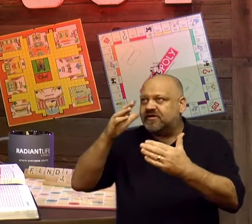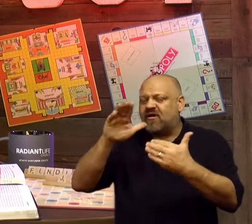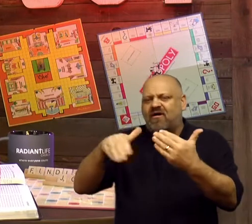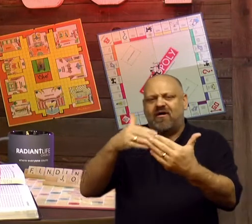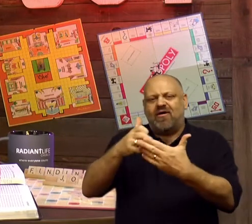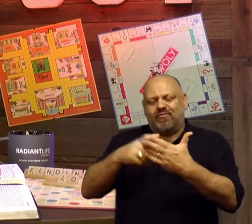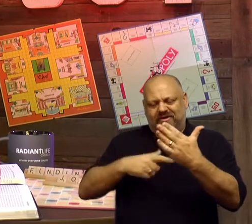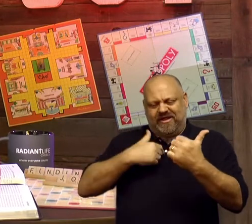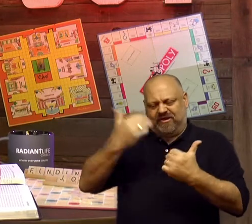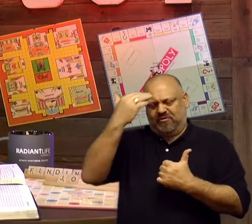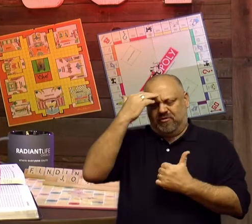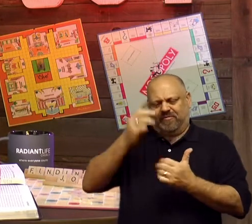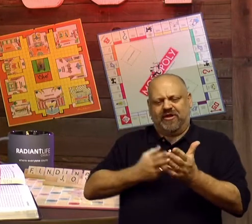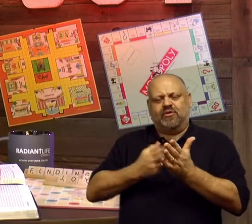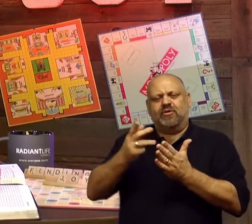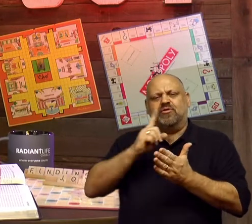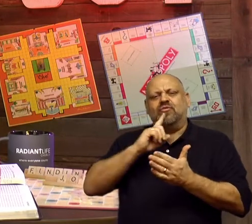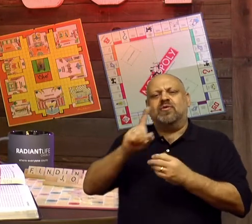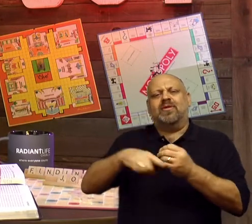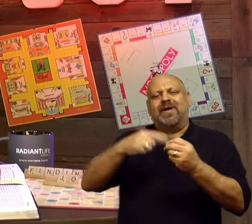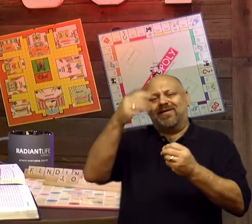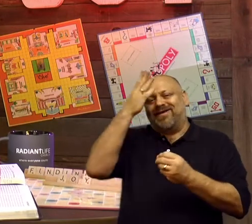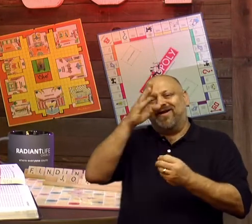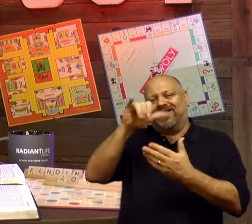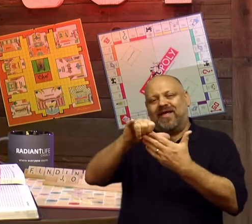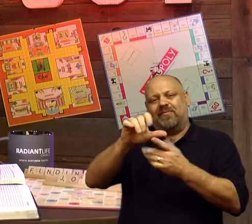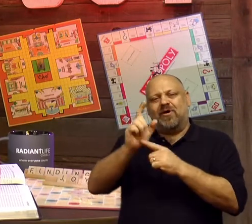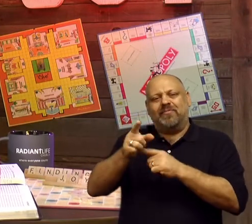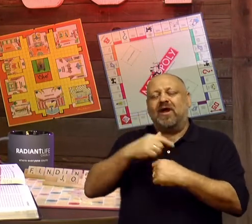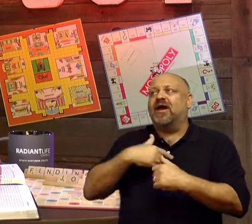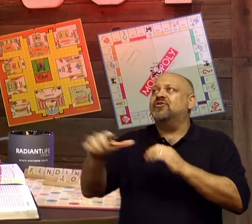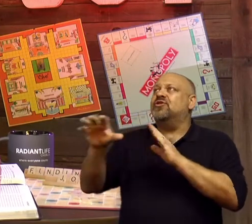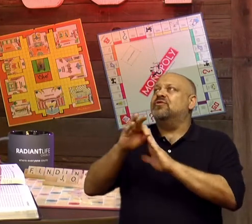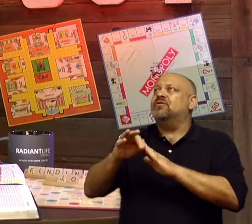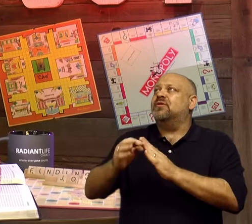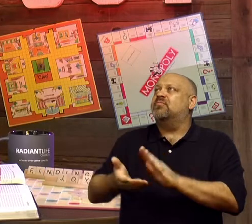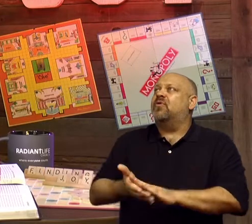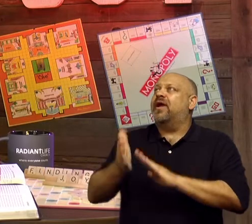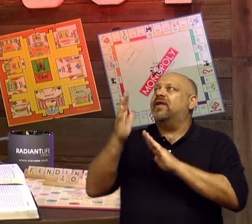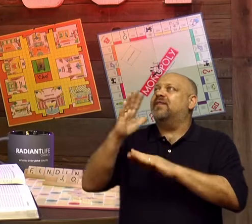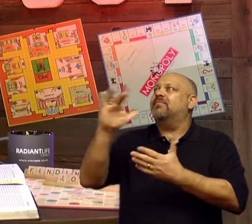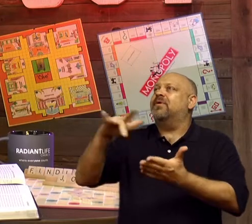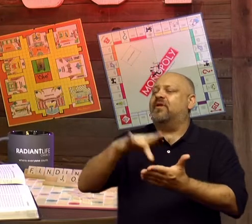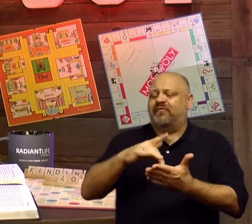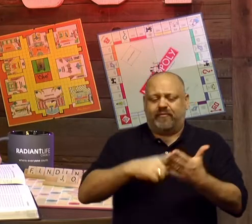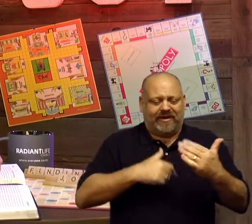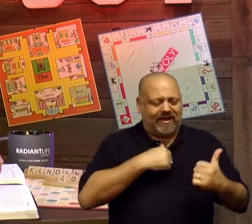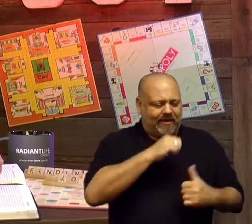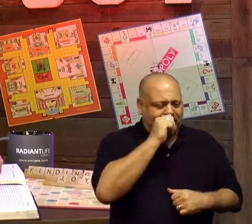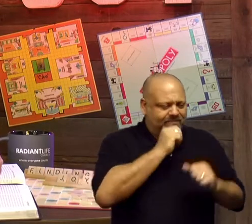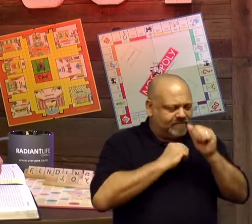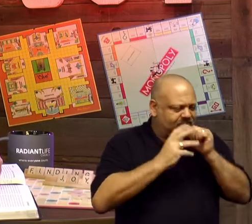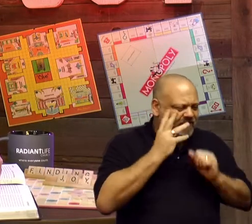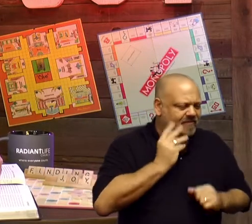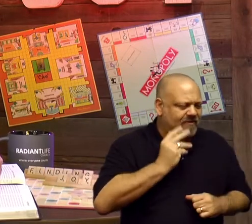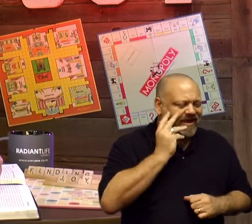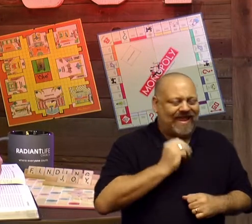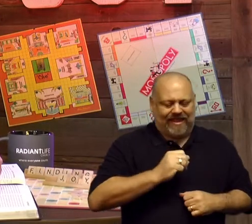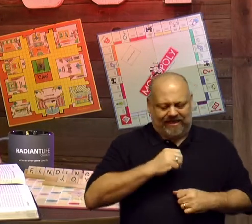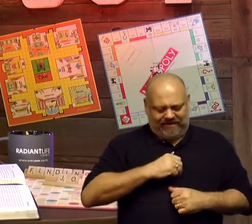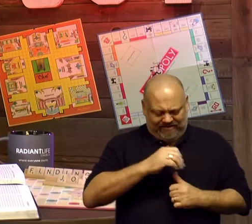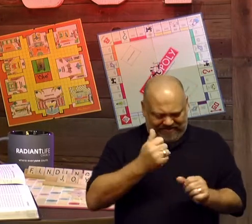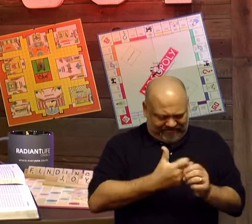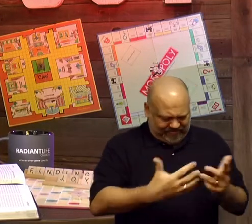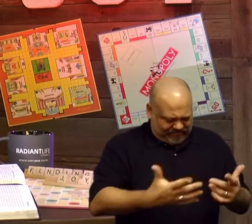chose to focus on all that I knew to be true of God in that moment. I chose to praise Him in the midst of what I was going through. And I